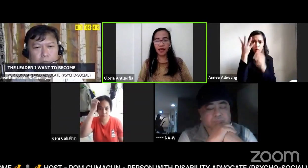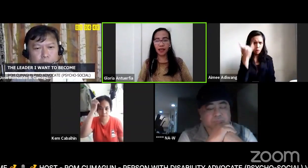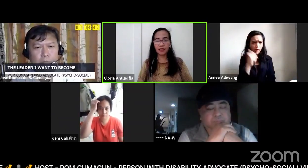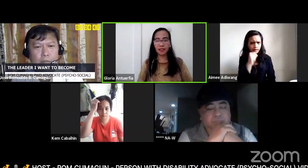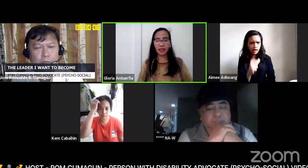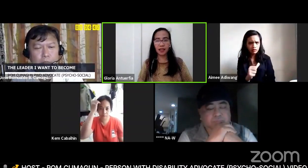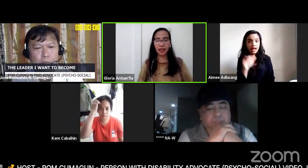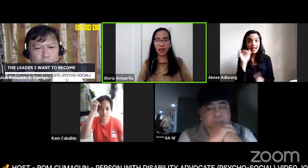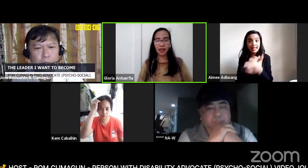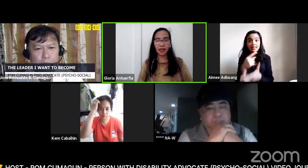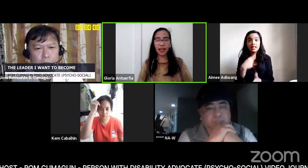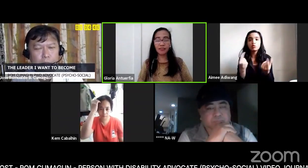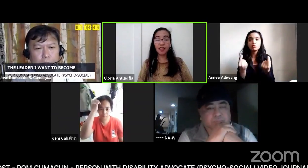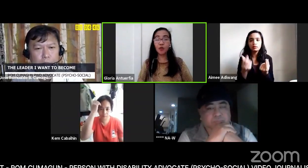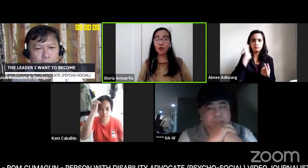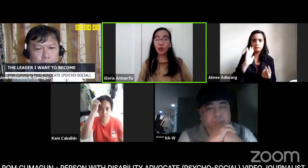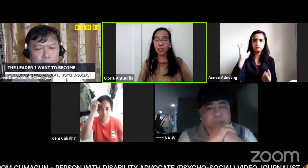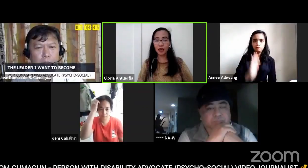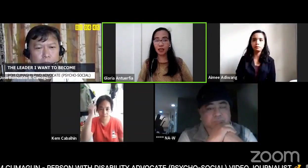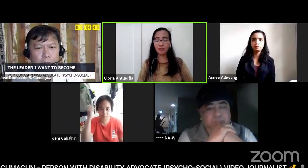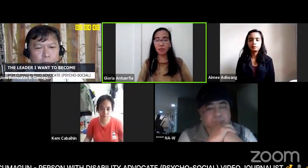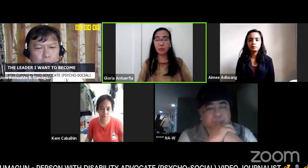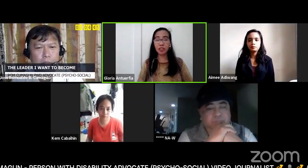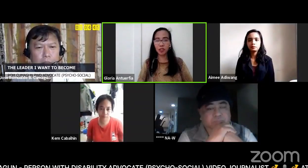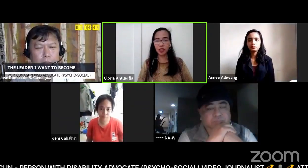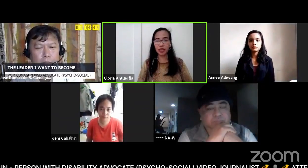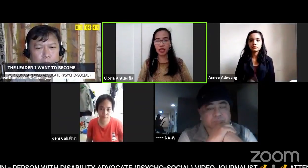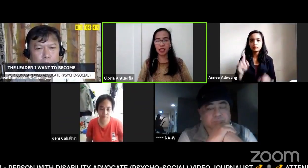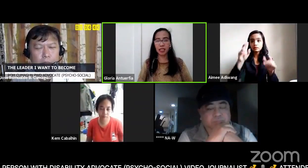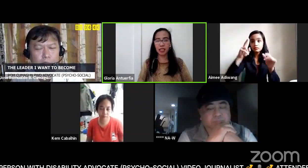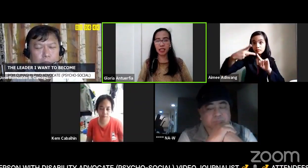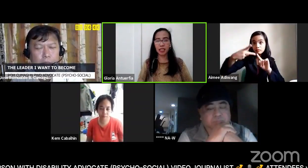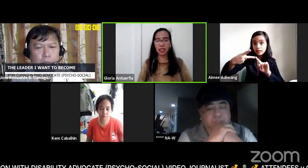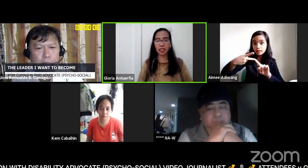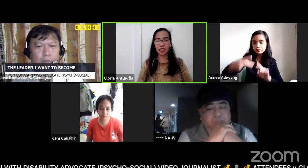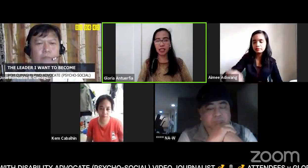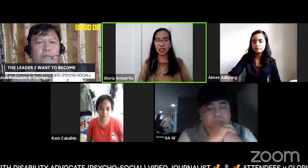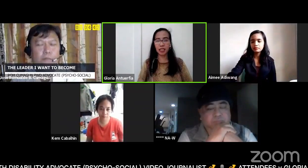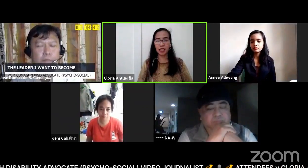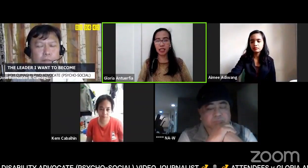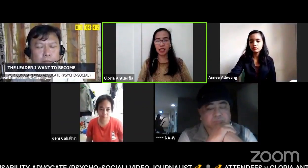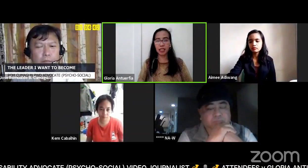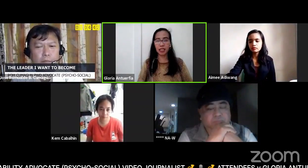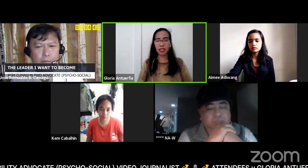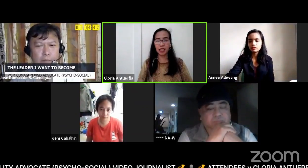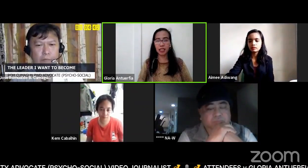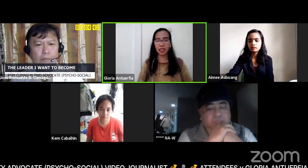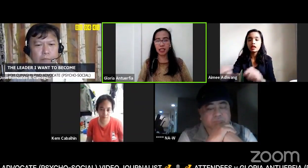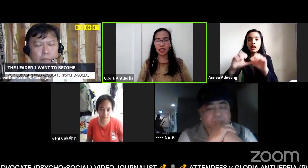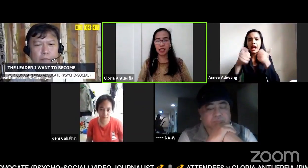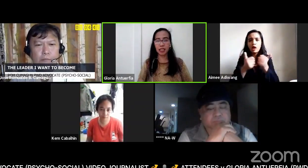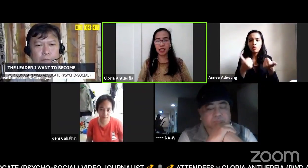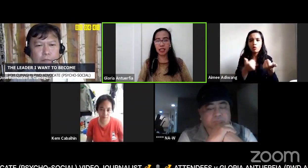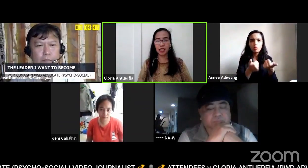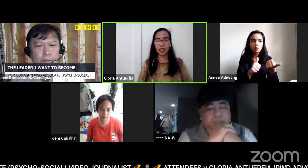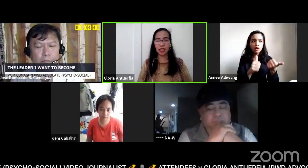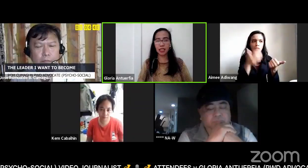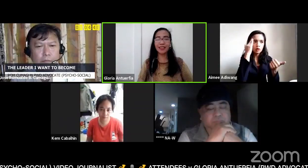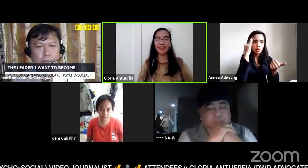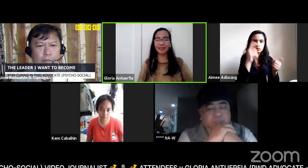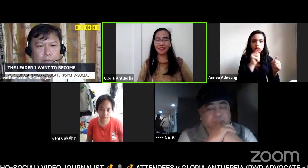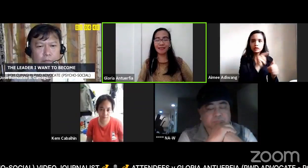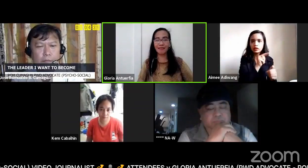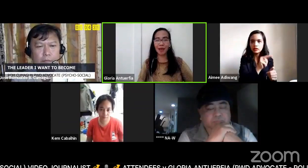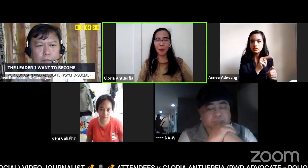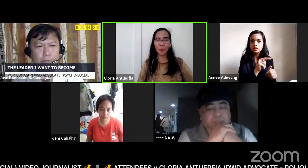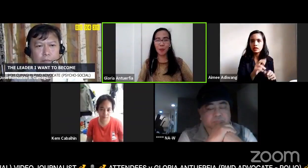did. And attend to their needs personally. Attend to their needs,